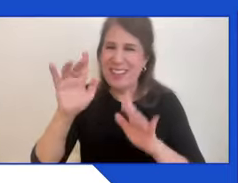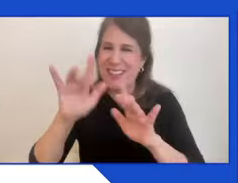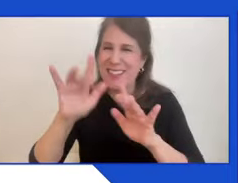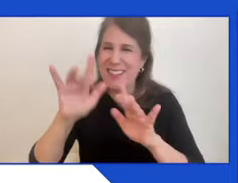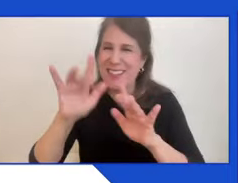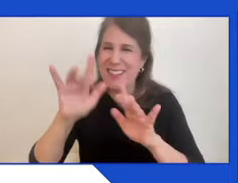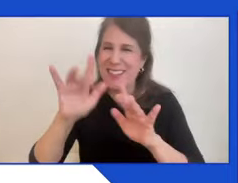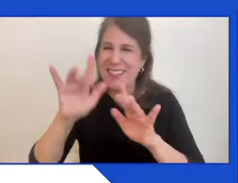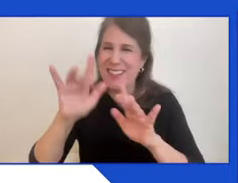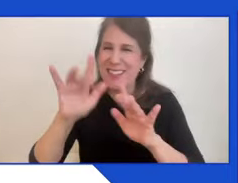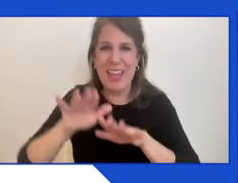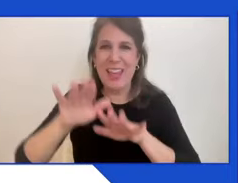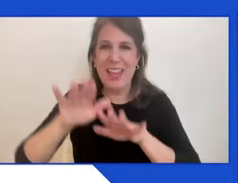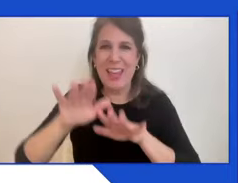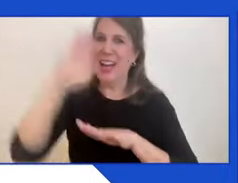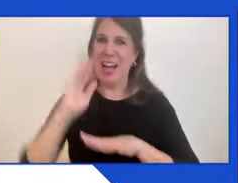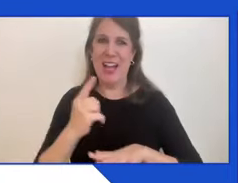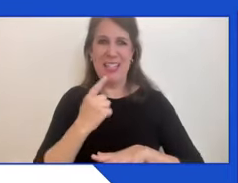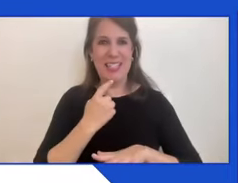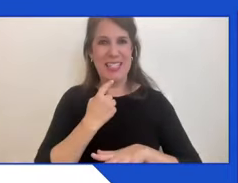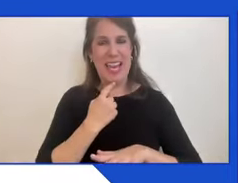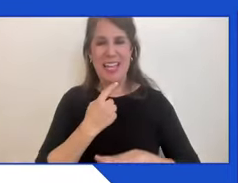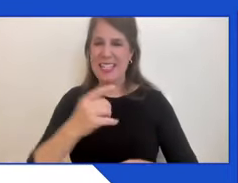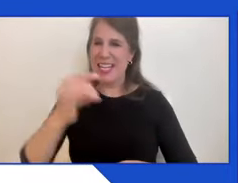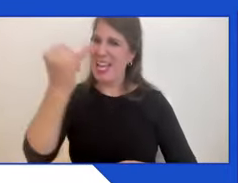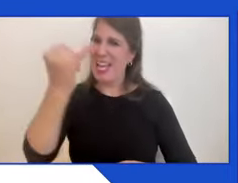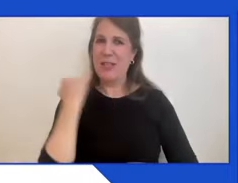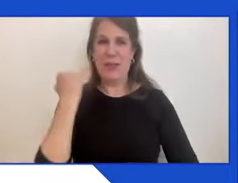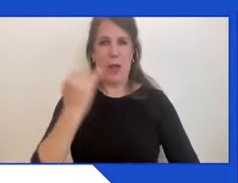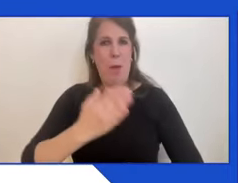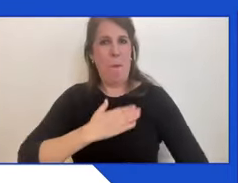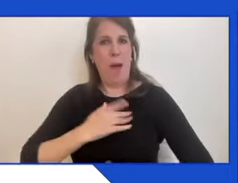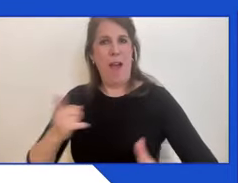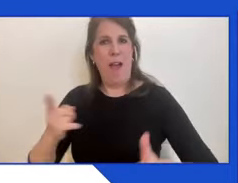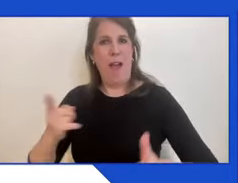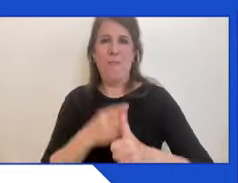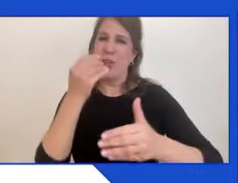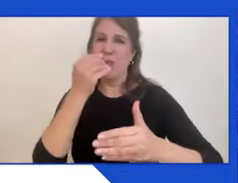Israel, Israel is my firstborn son.